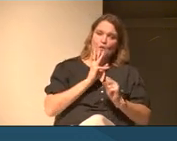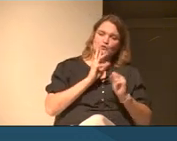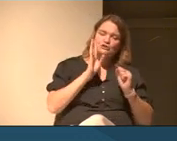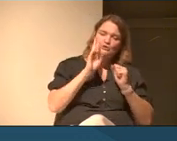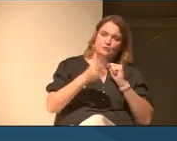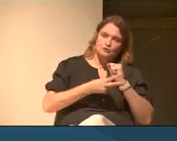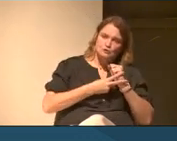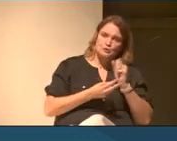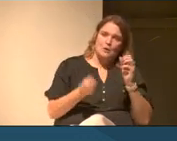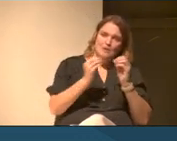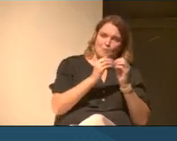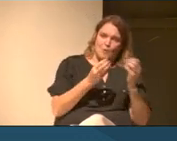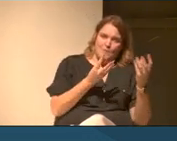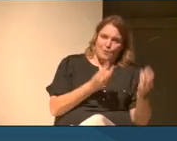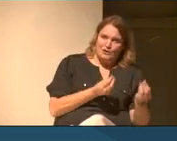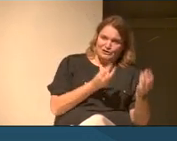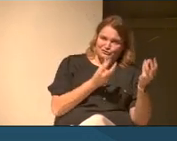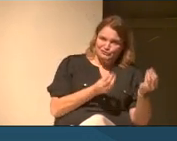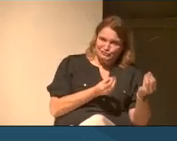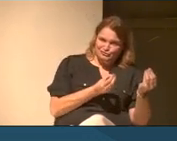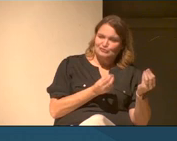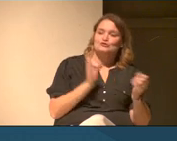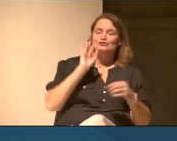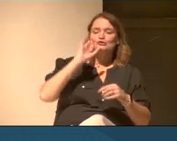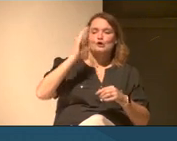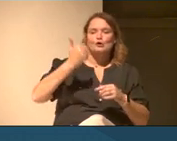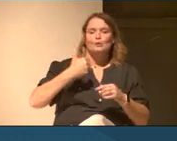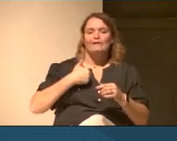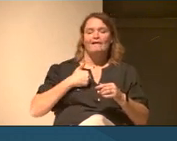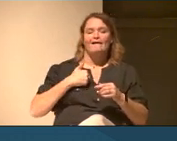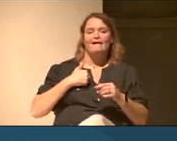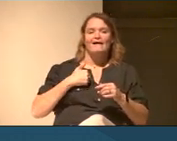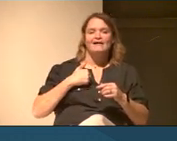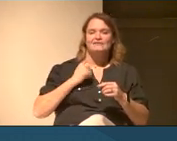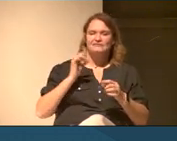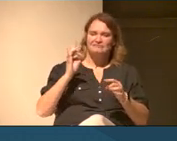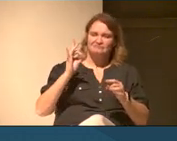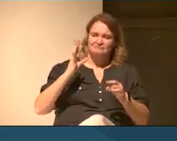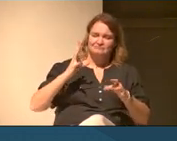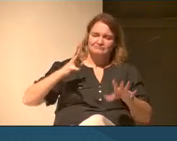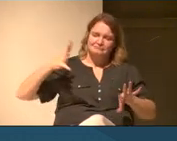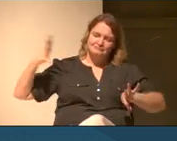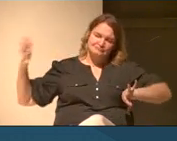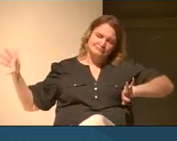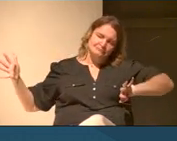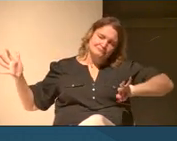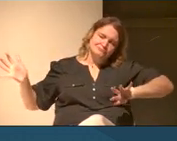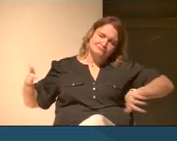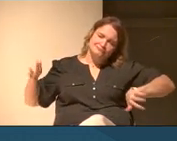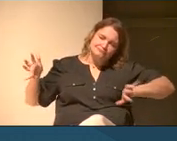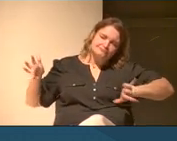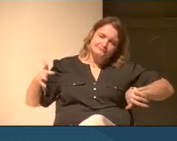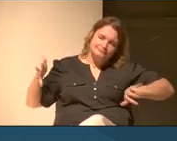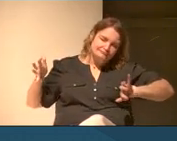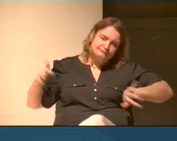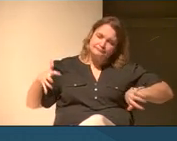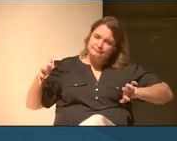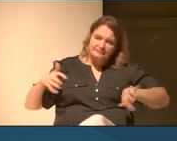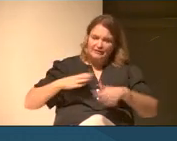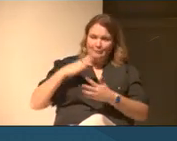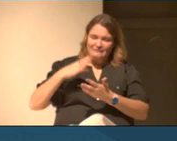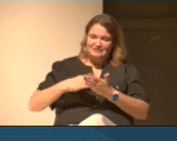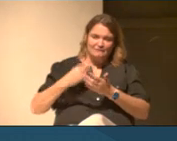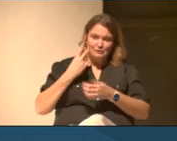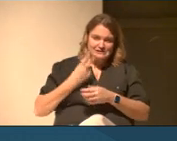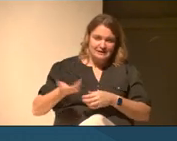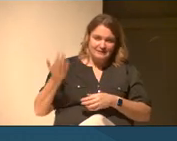more moisture. And so you wind up with these torrential downpours, really unprecedented events when